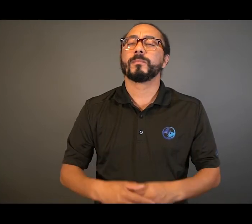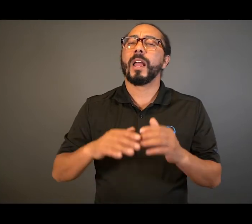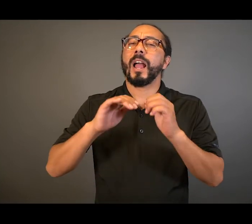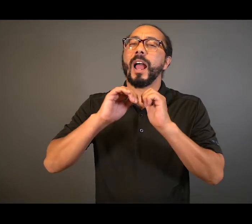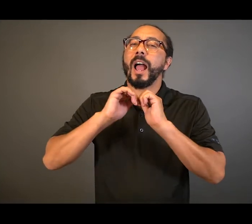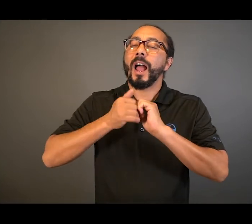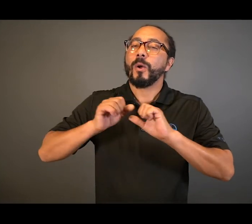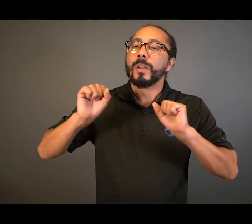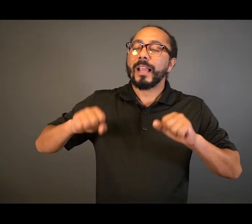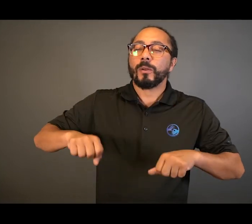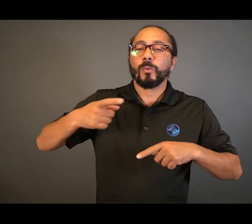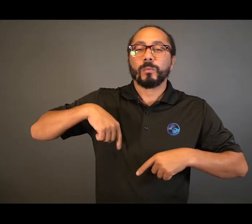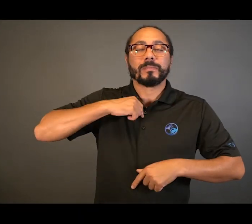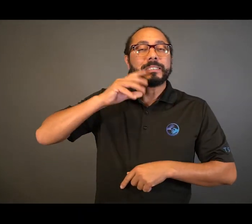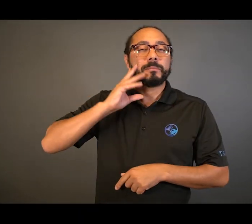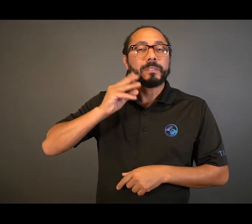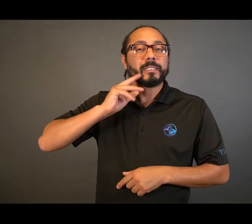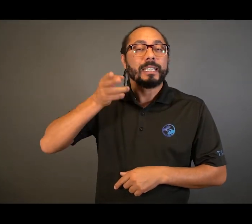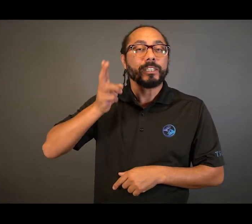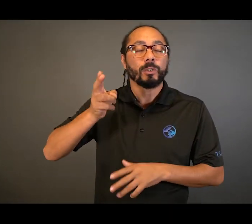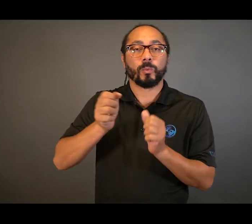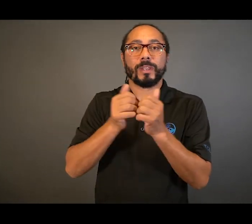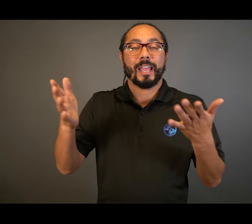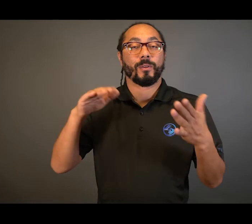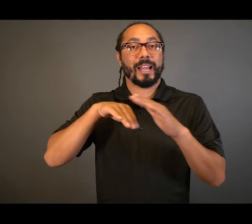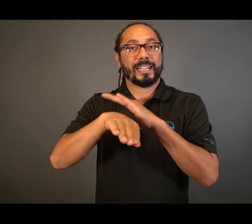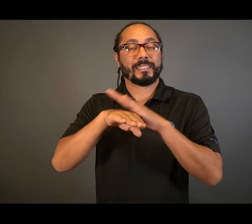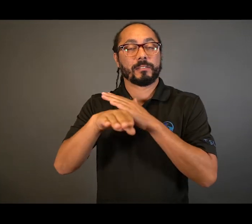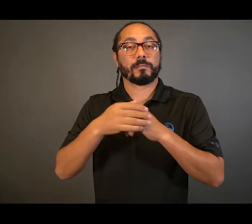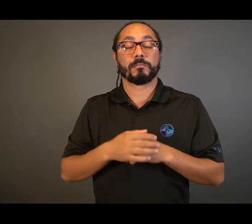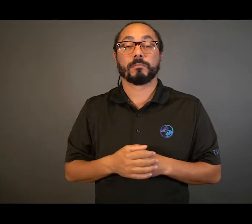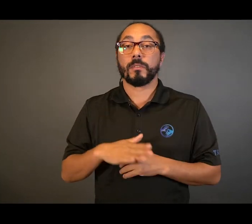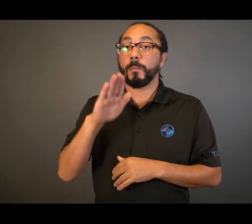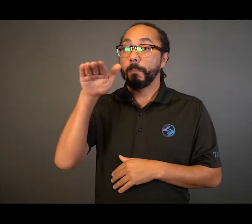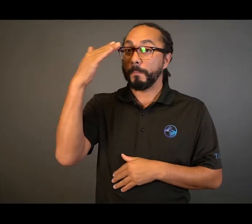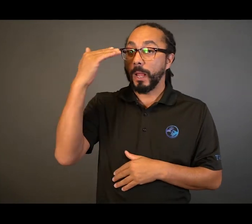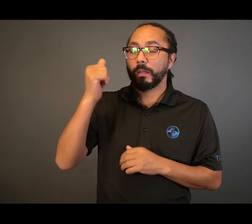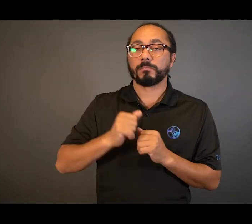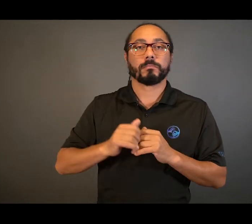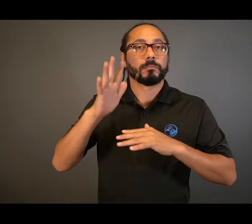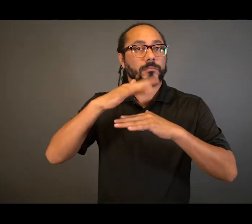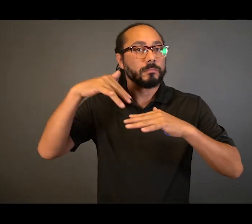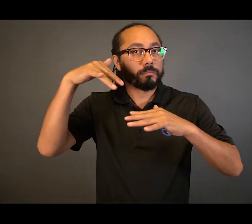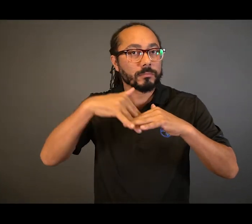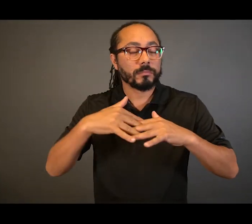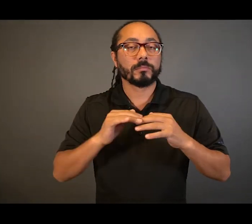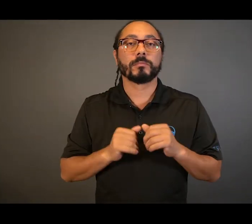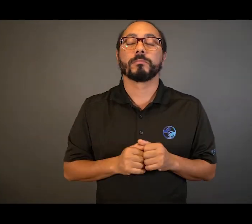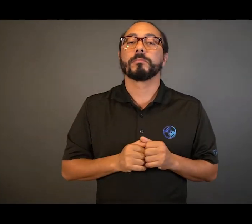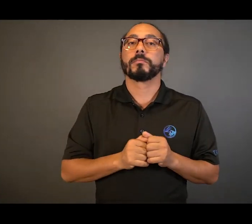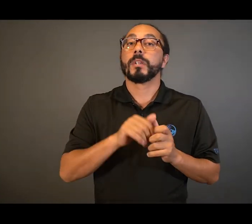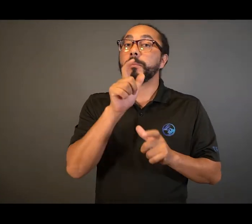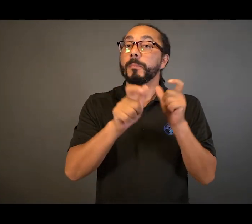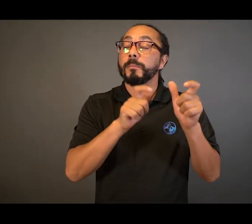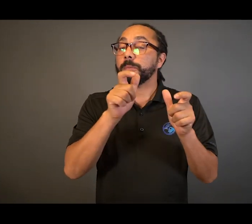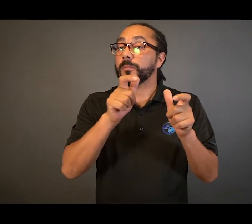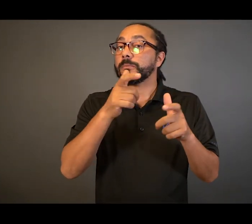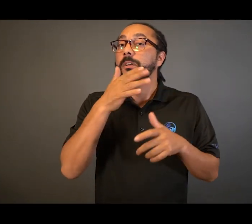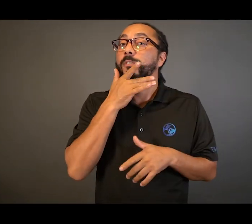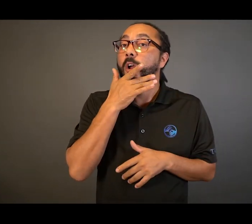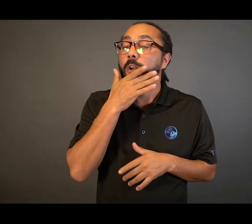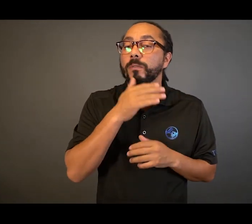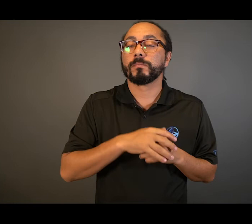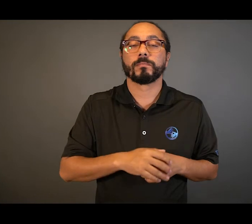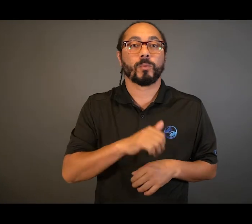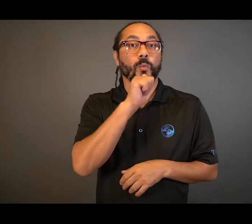How can we experience history when there is no access? Black people, Indigenous people, people